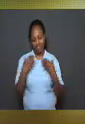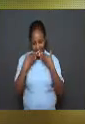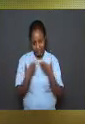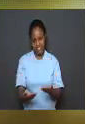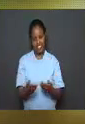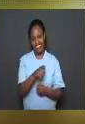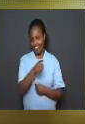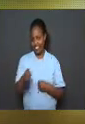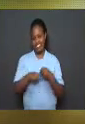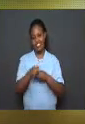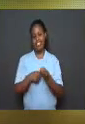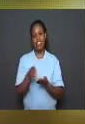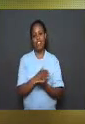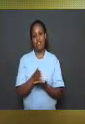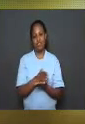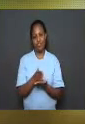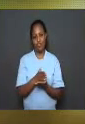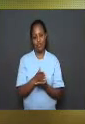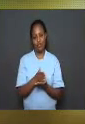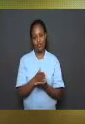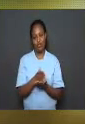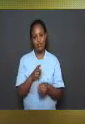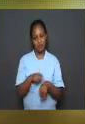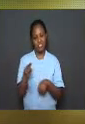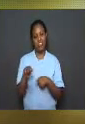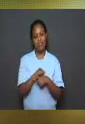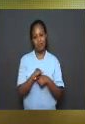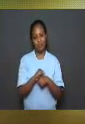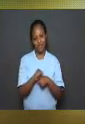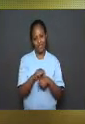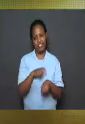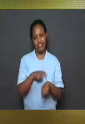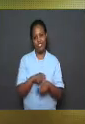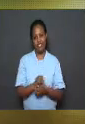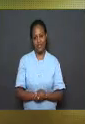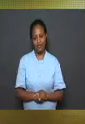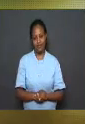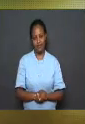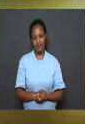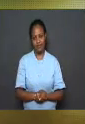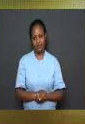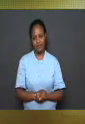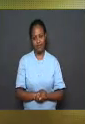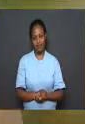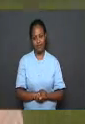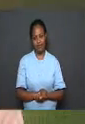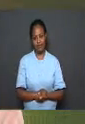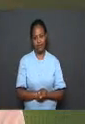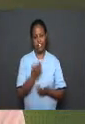Hello, everyone. Thank you for your participation during that